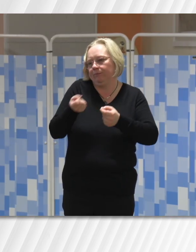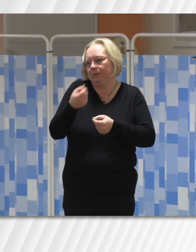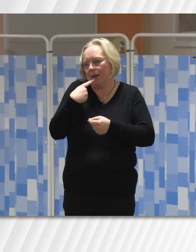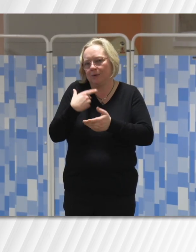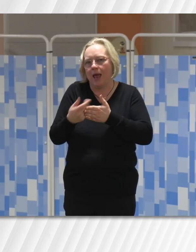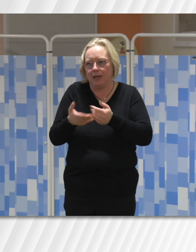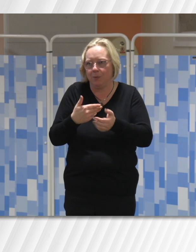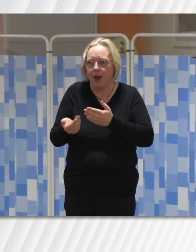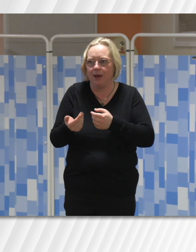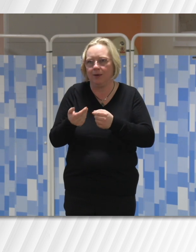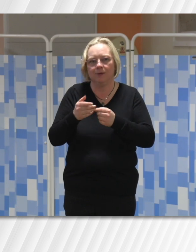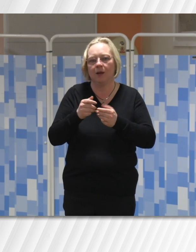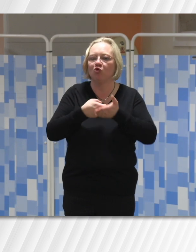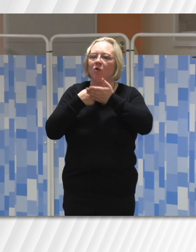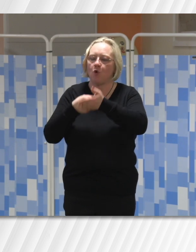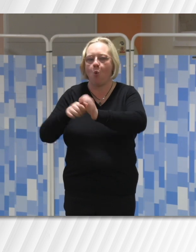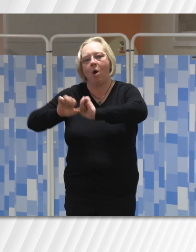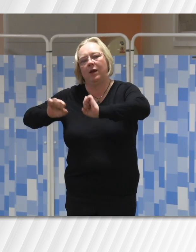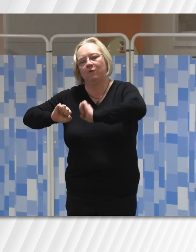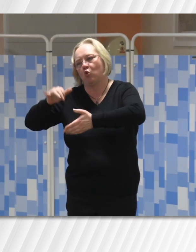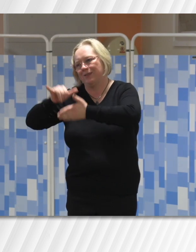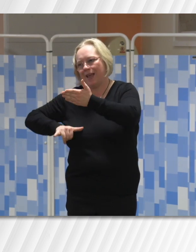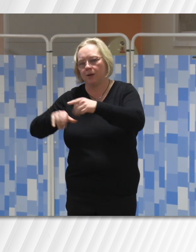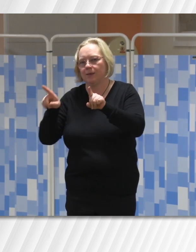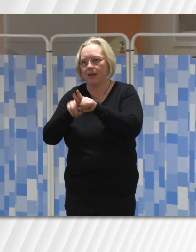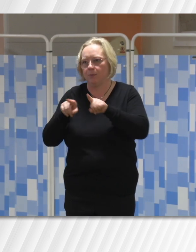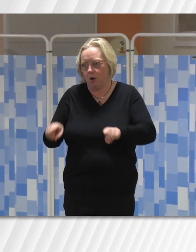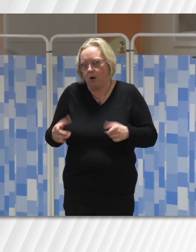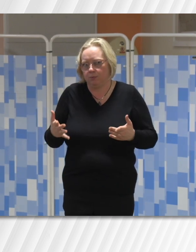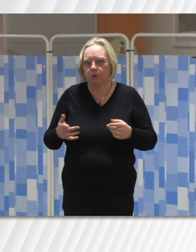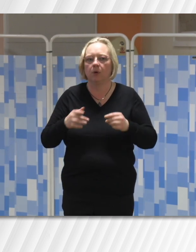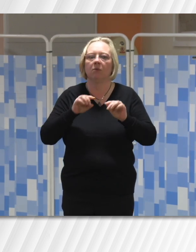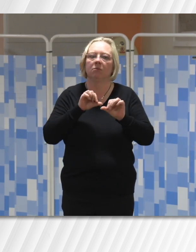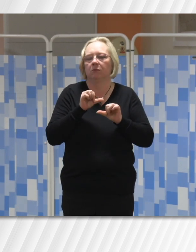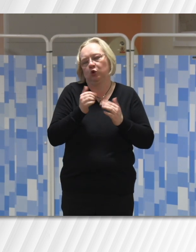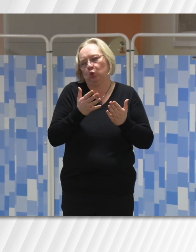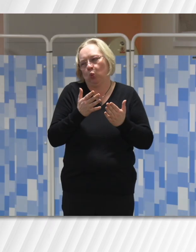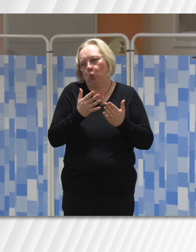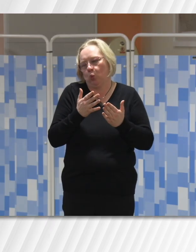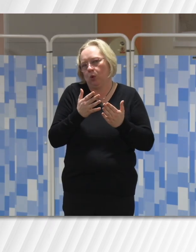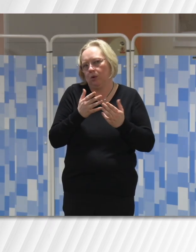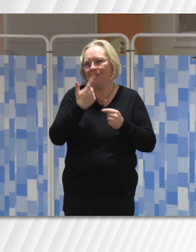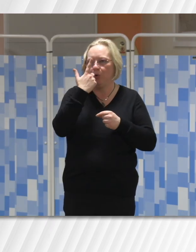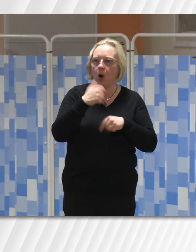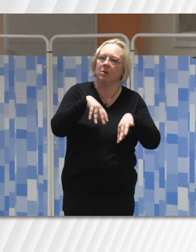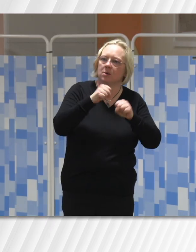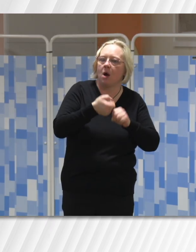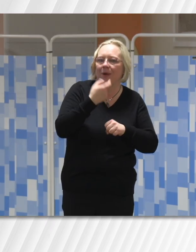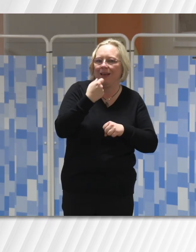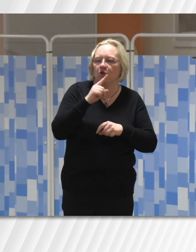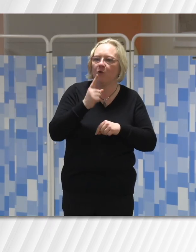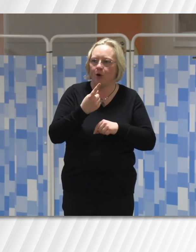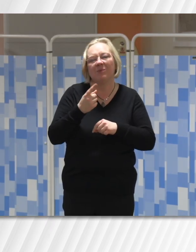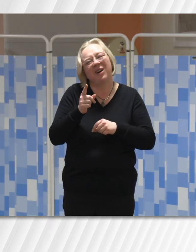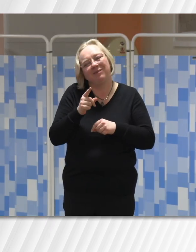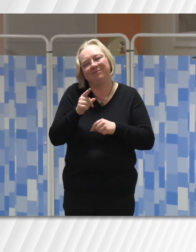9 month window. So just to see if they've got a response to that, and then they'll get their DAT scan. But because they're very